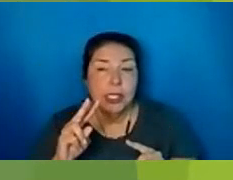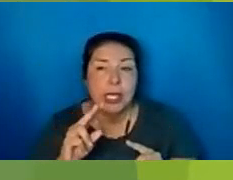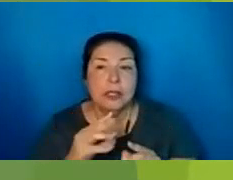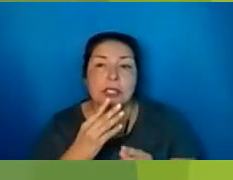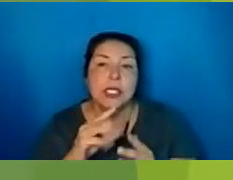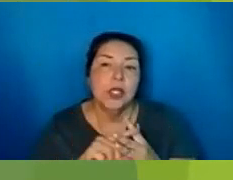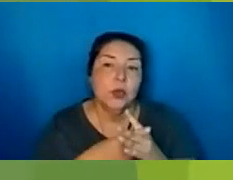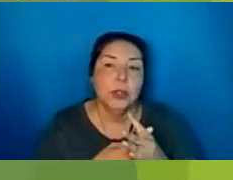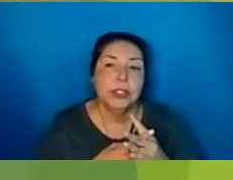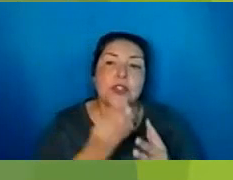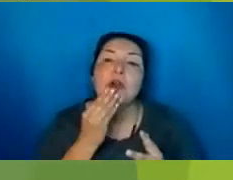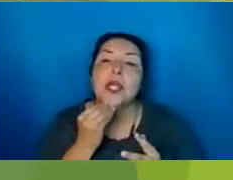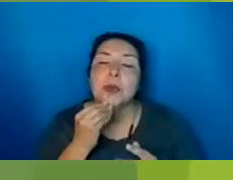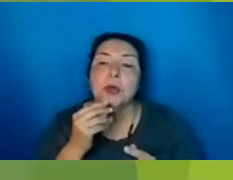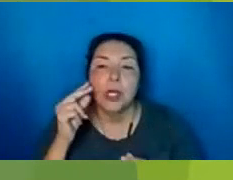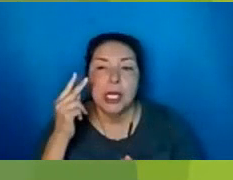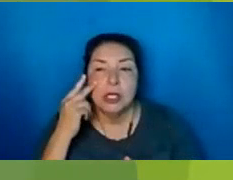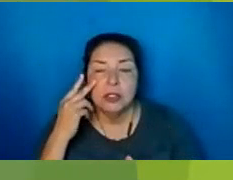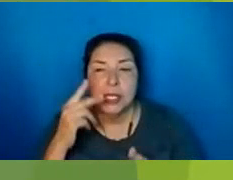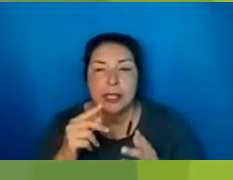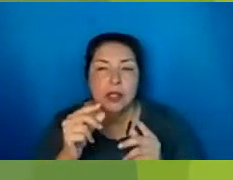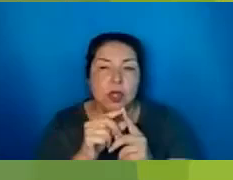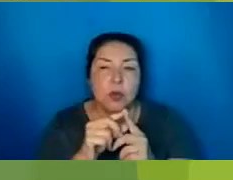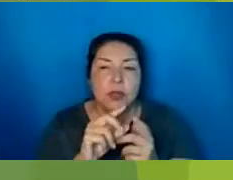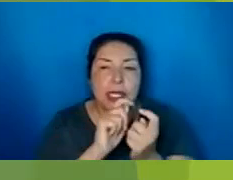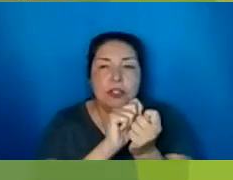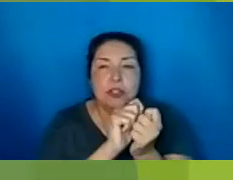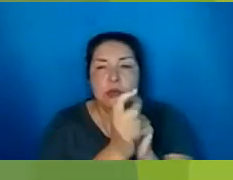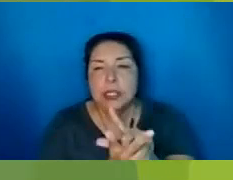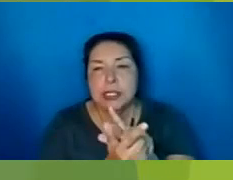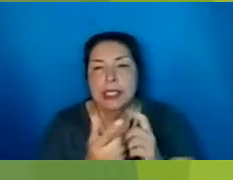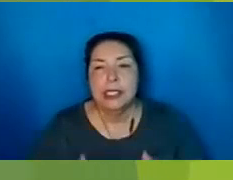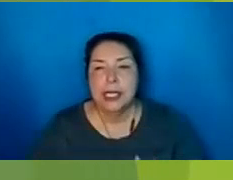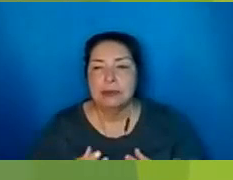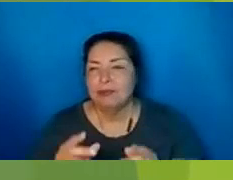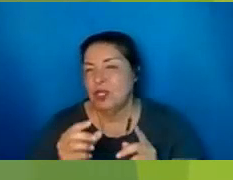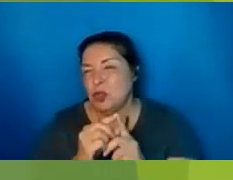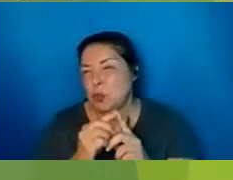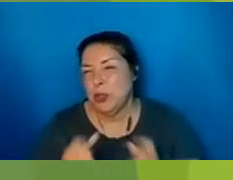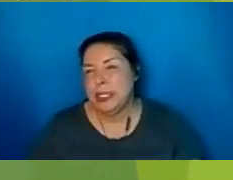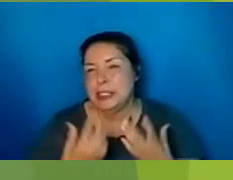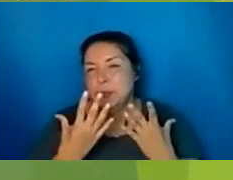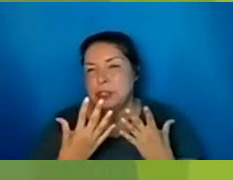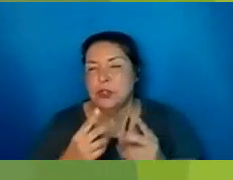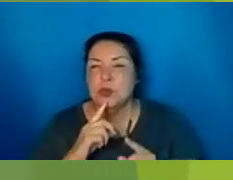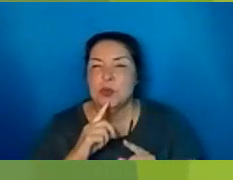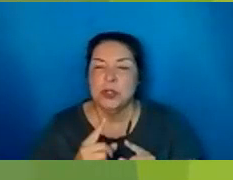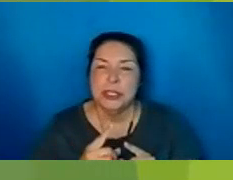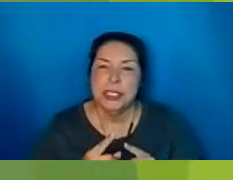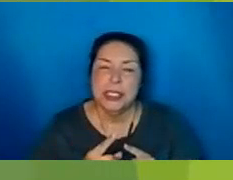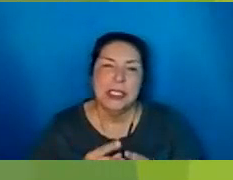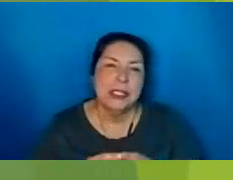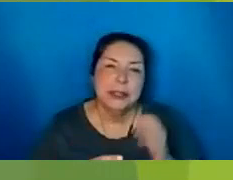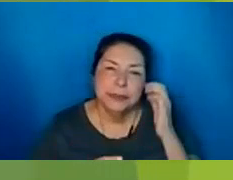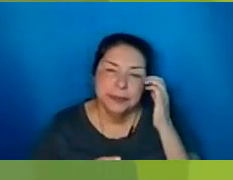looks like the word that is translated as inspiration might better be translated